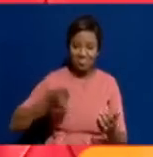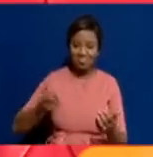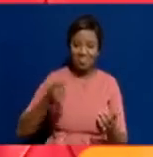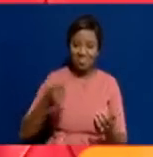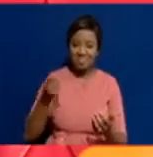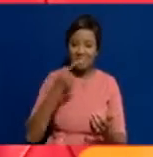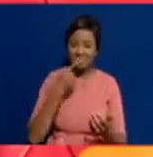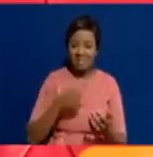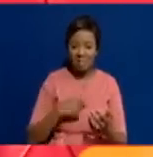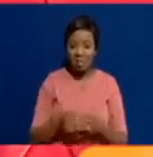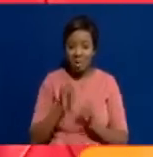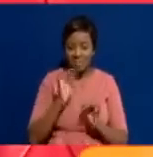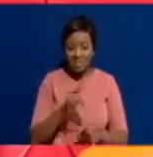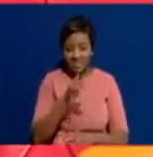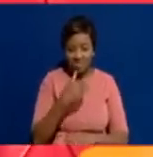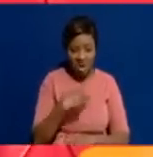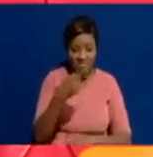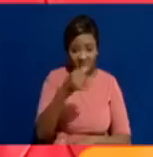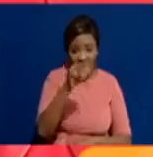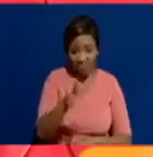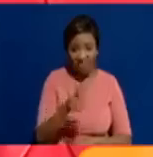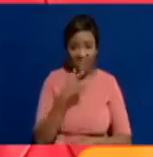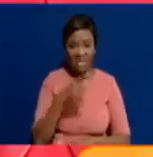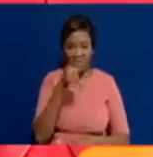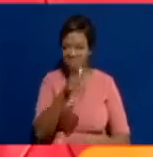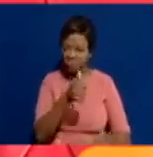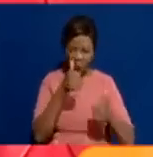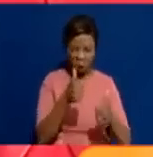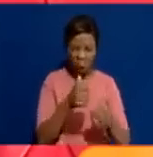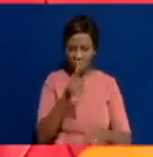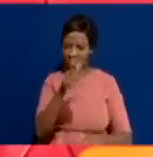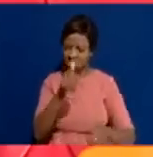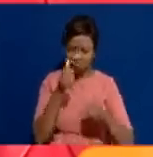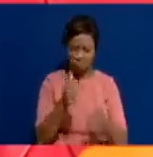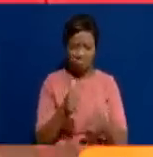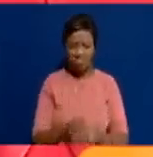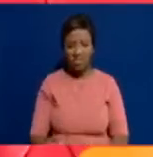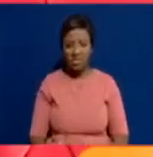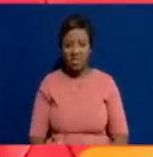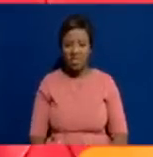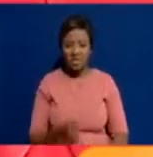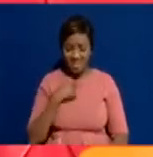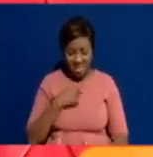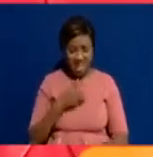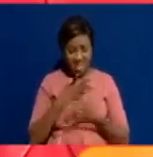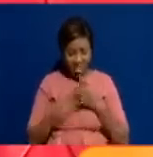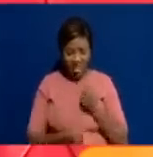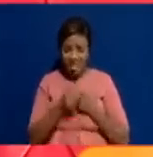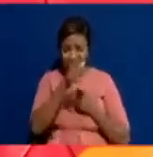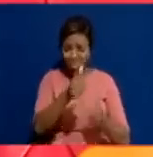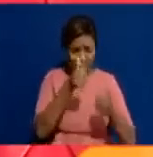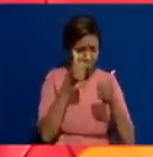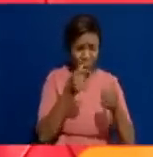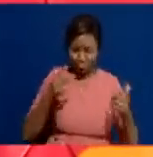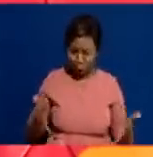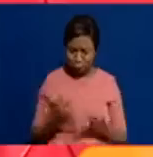who are HIV positive, and they're like, you are a champion, you're a champion, you're doing this. I could not do this by myself. And so I'm